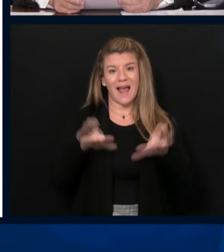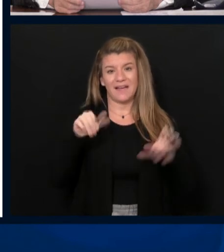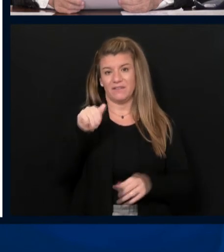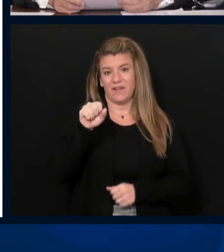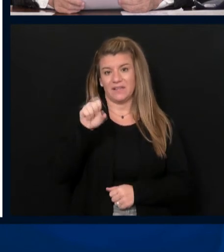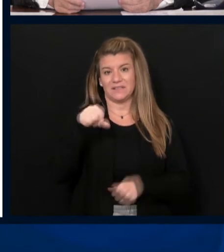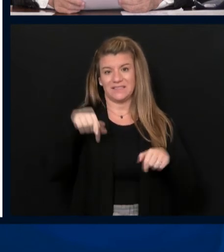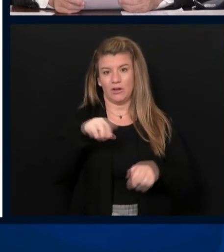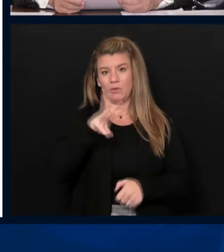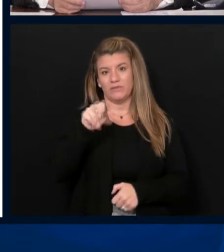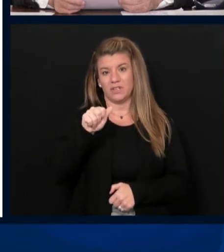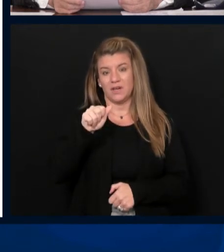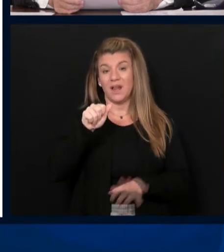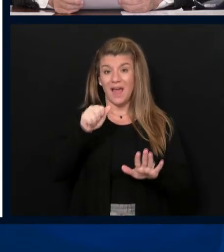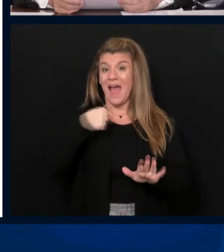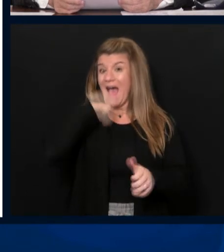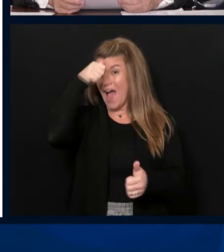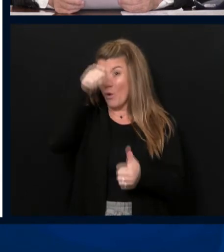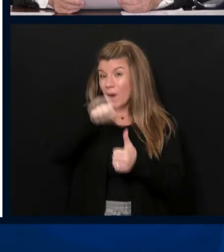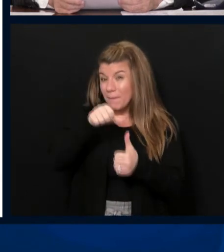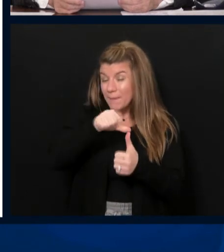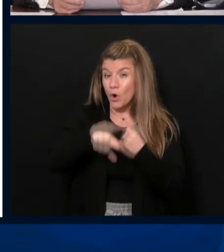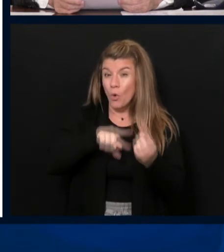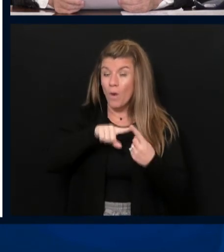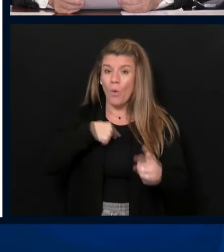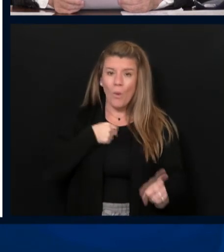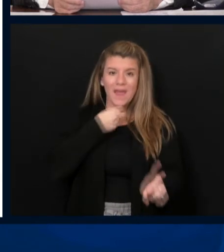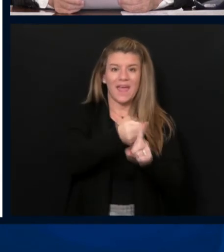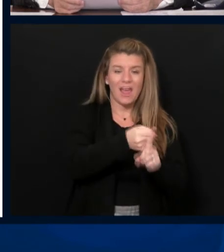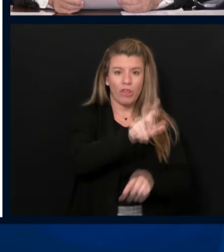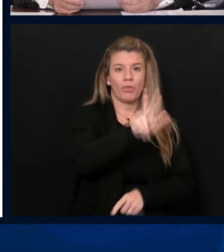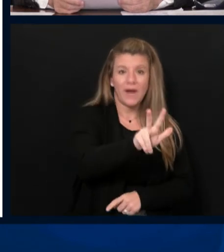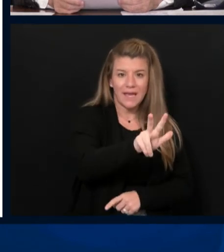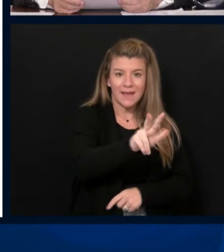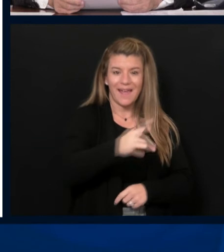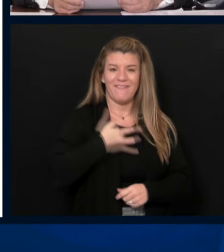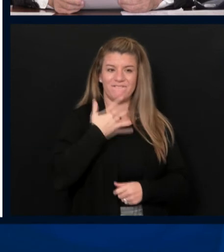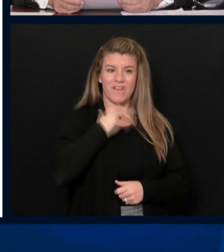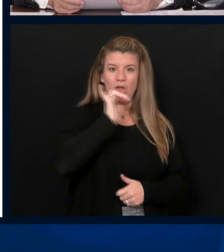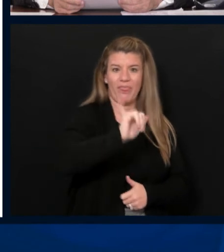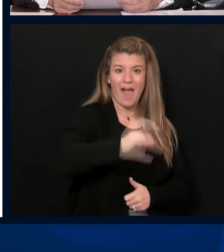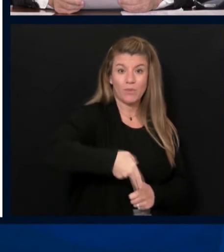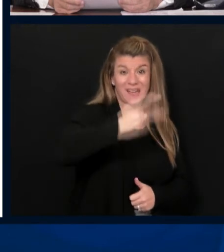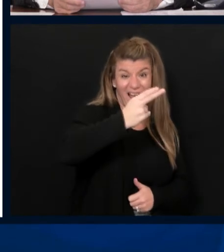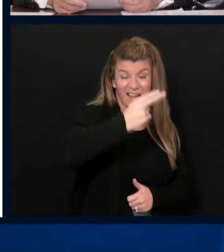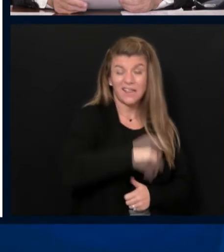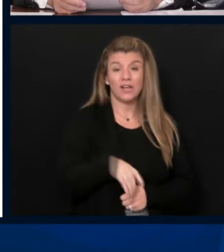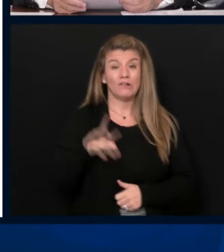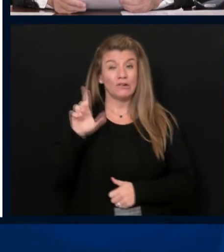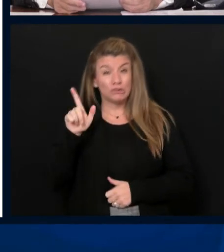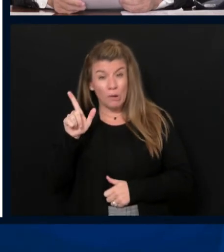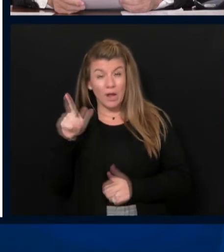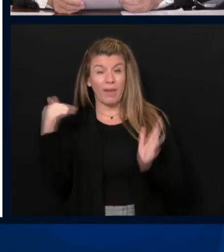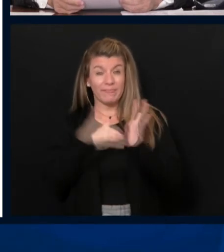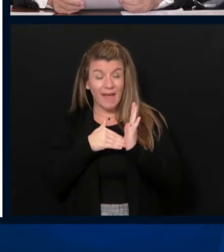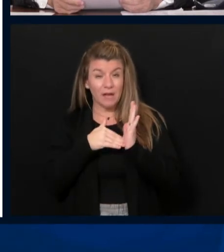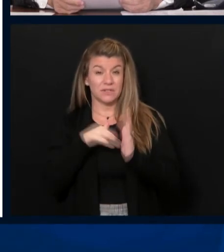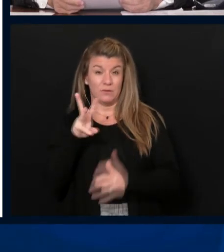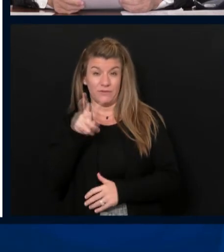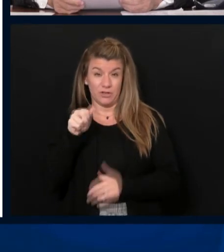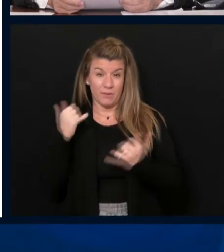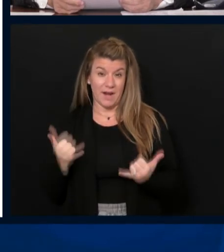in West Virginia. I can remember when we got to 3, which was unbelievably high. We have 21,000 in West Virginia right